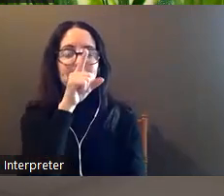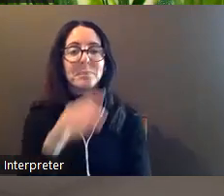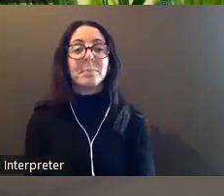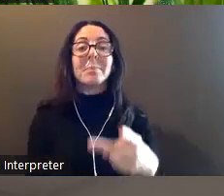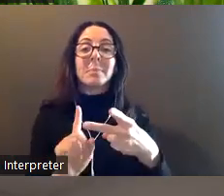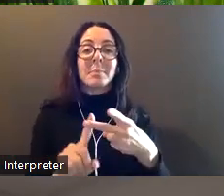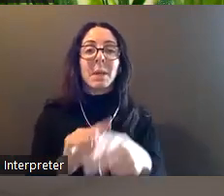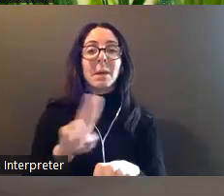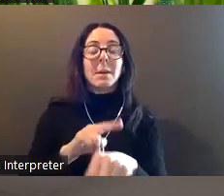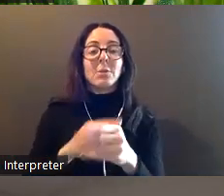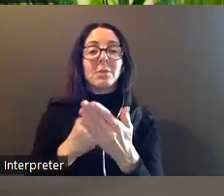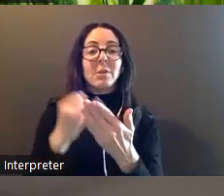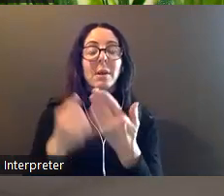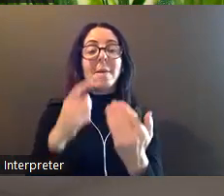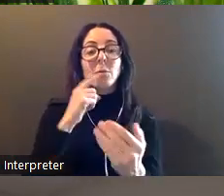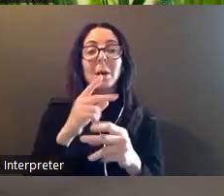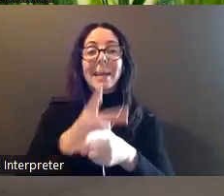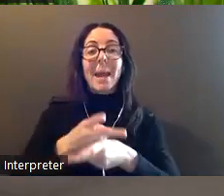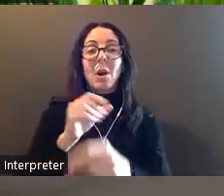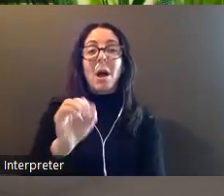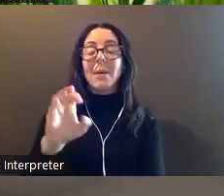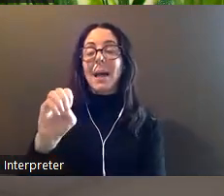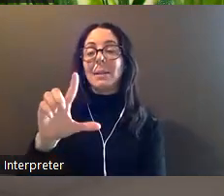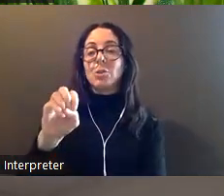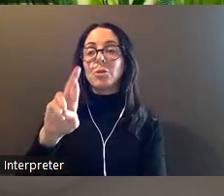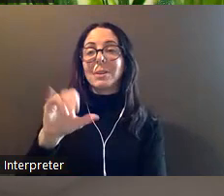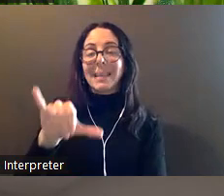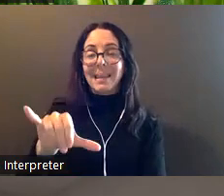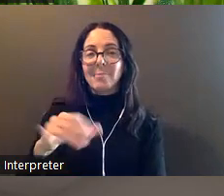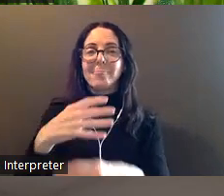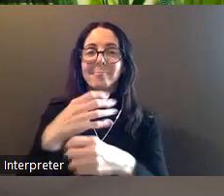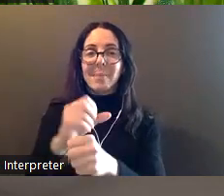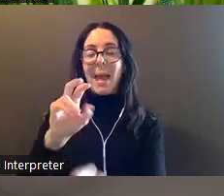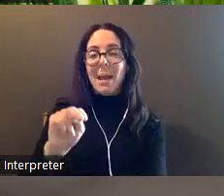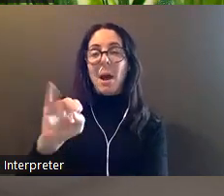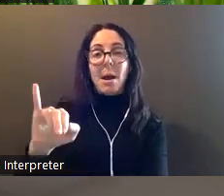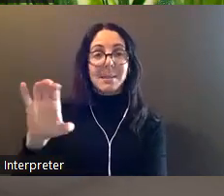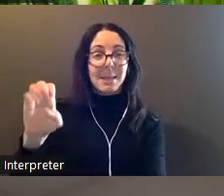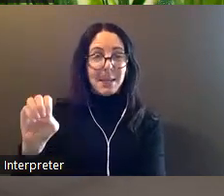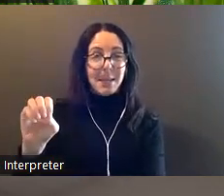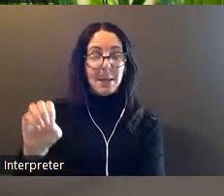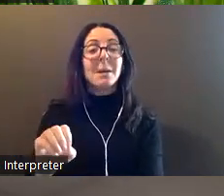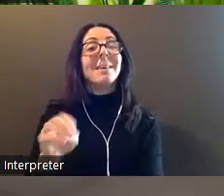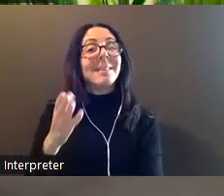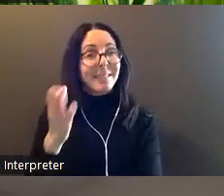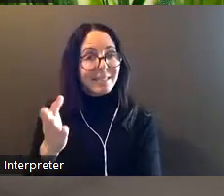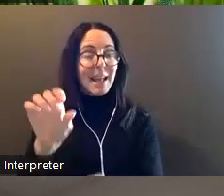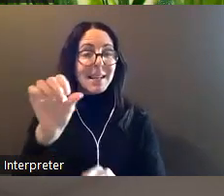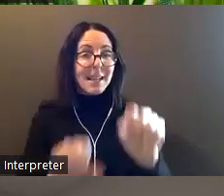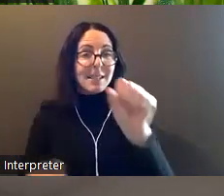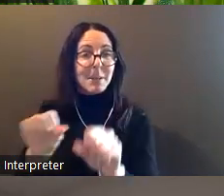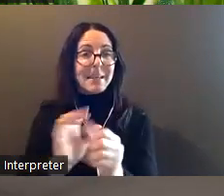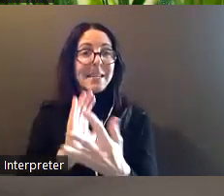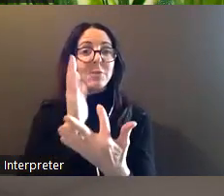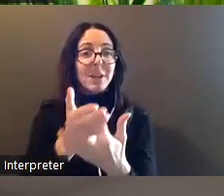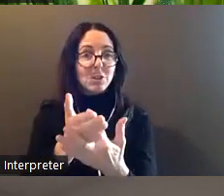National Initiative for the Care of the Elderly, or acronym NICE, has an assessment and intervention reference